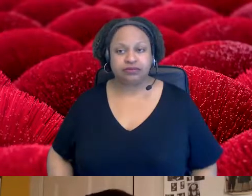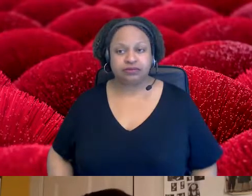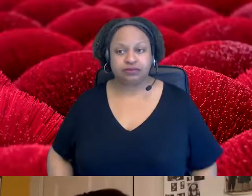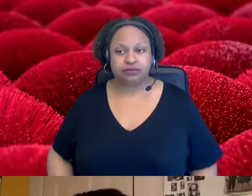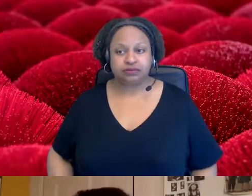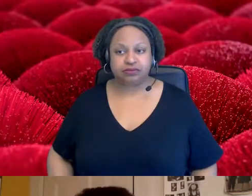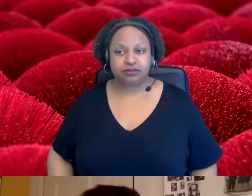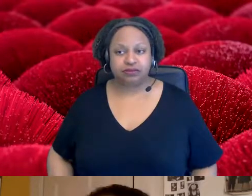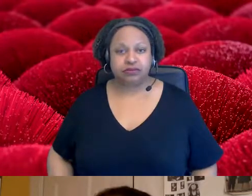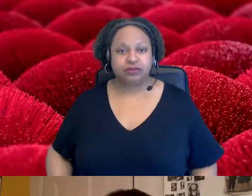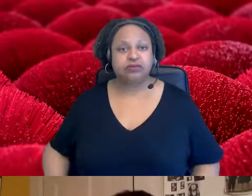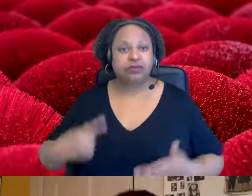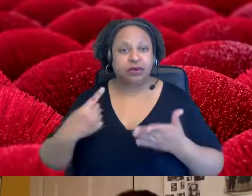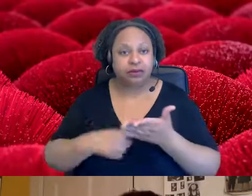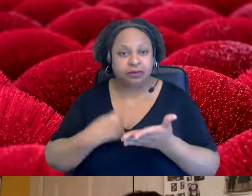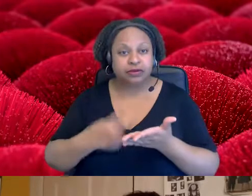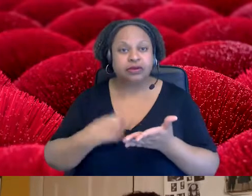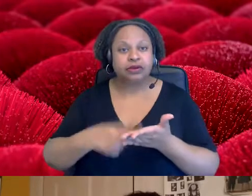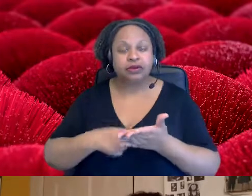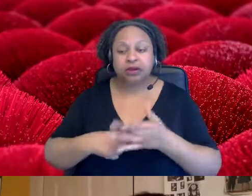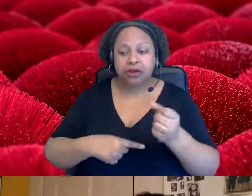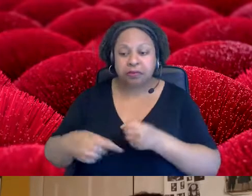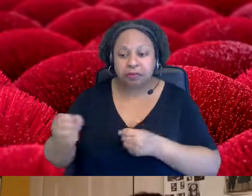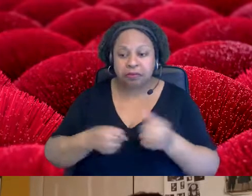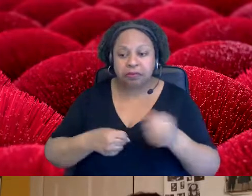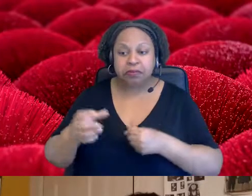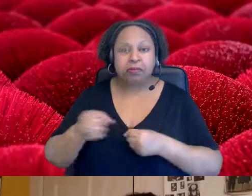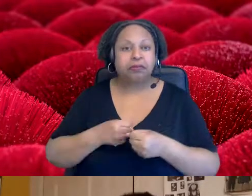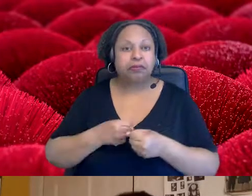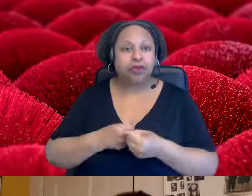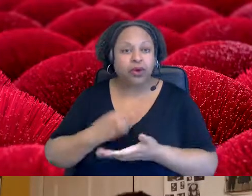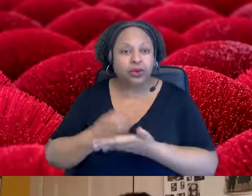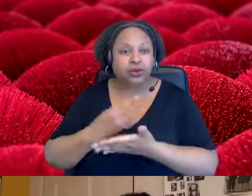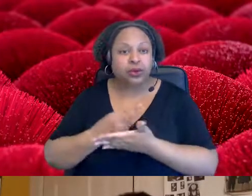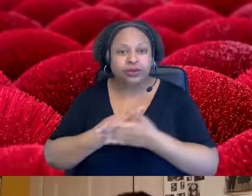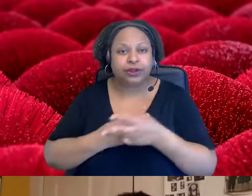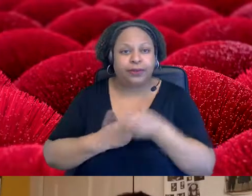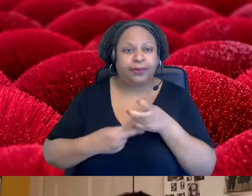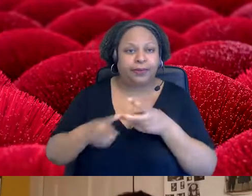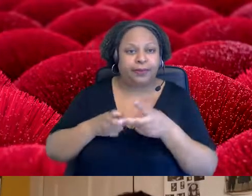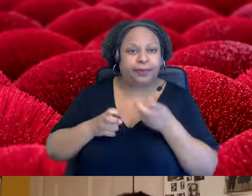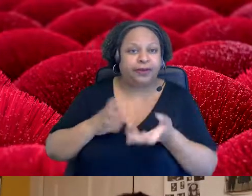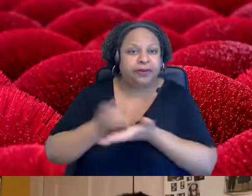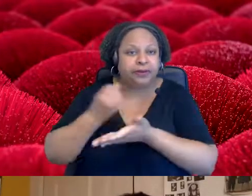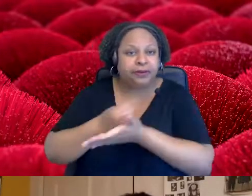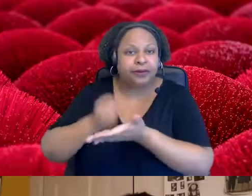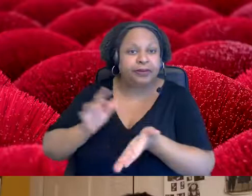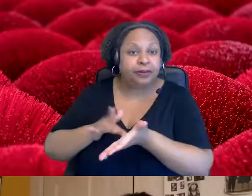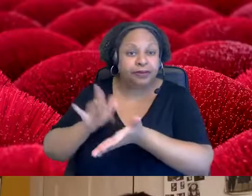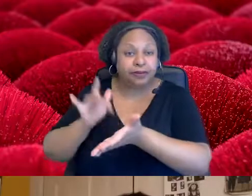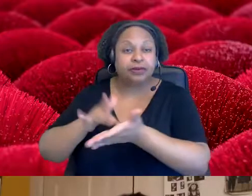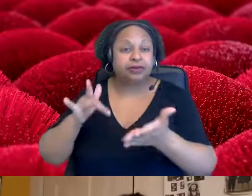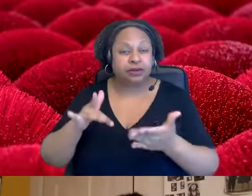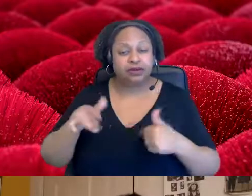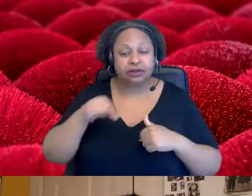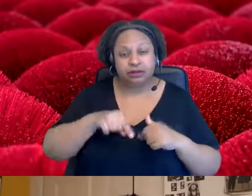this is all come up in the last four or five years now, and people are very, very much, you know, we're all aware of these